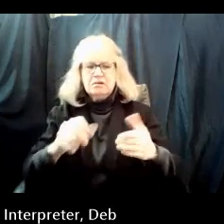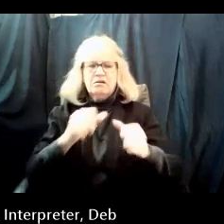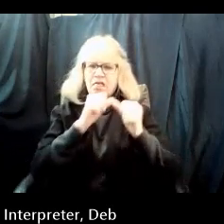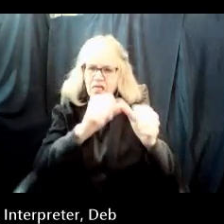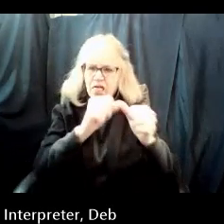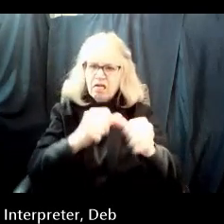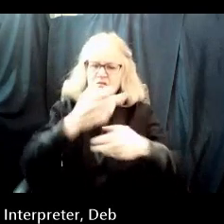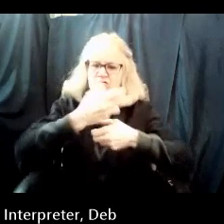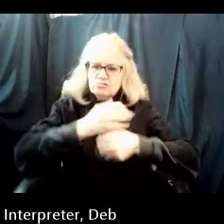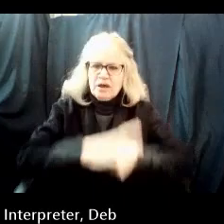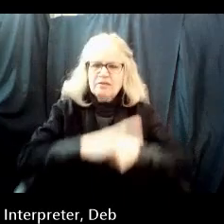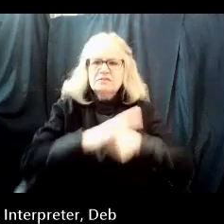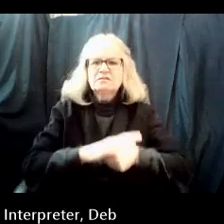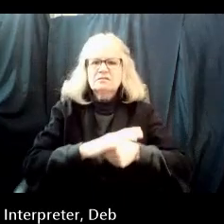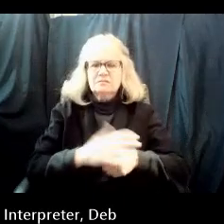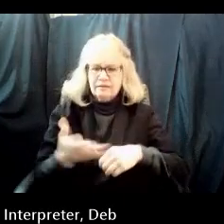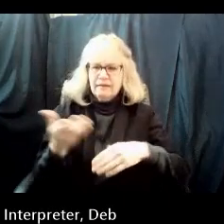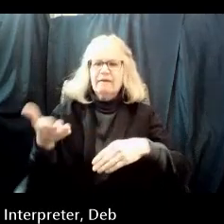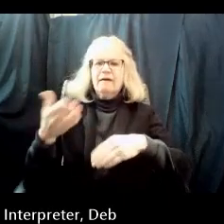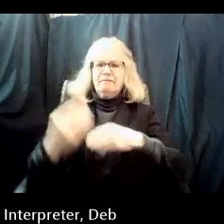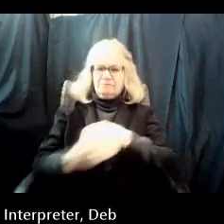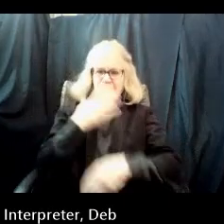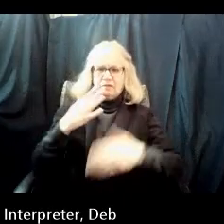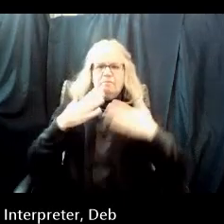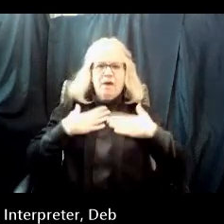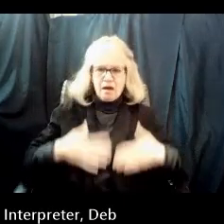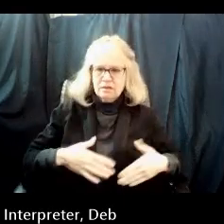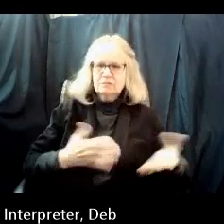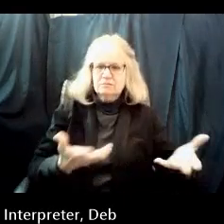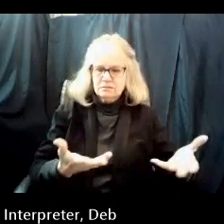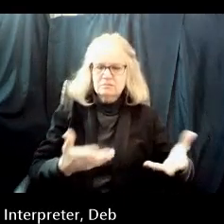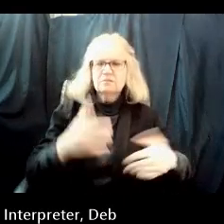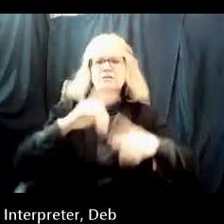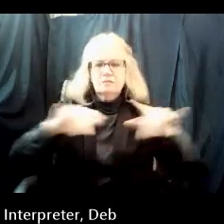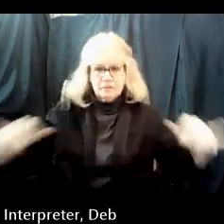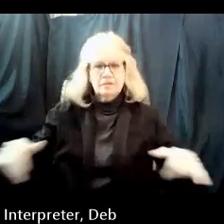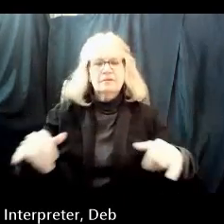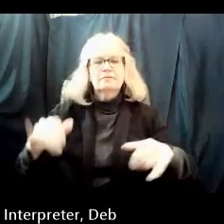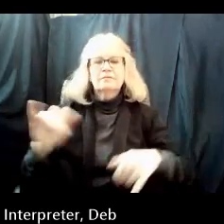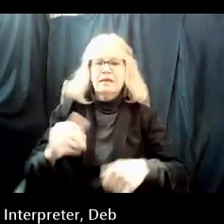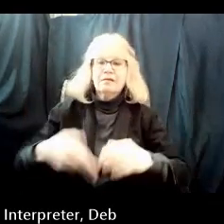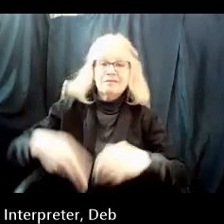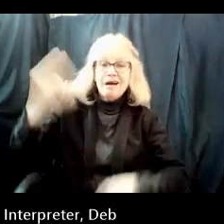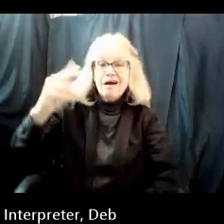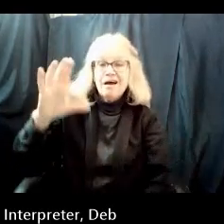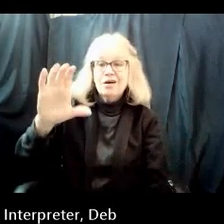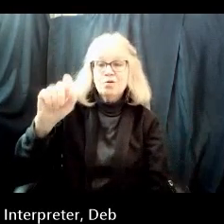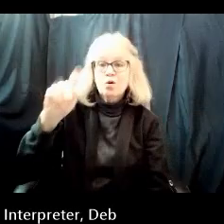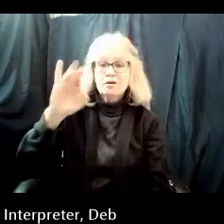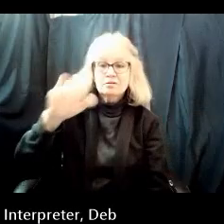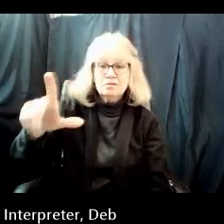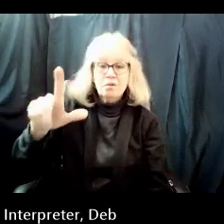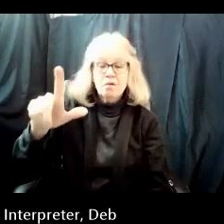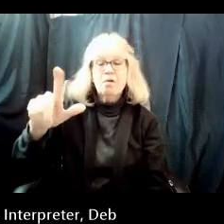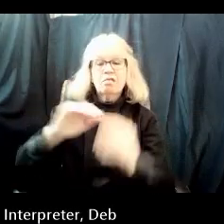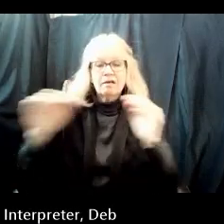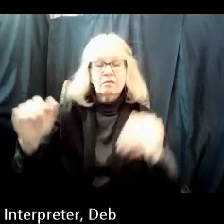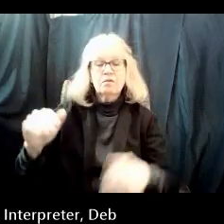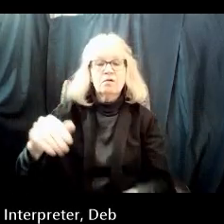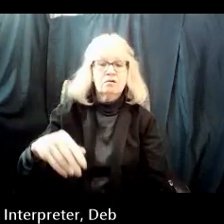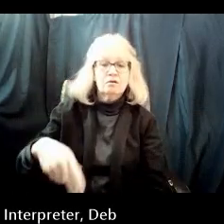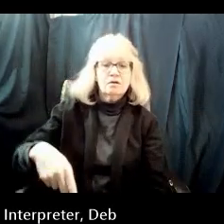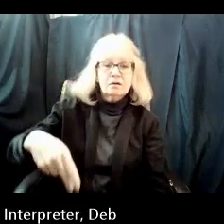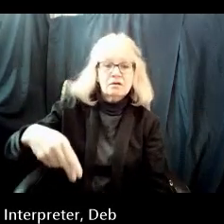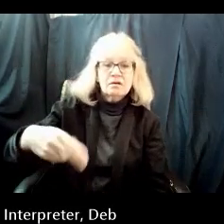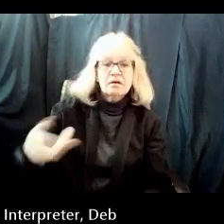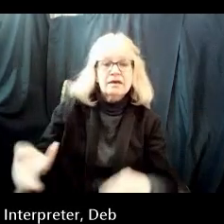measurable impacts on the body. A variety of things, including elevated cortisol levels, increased allostatic load,